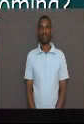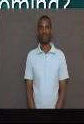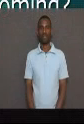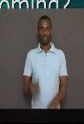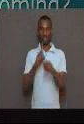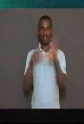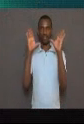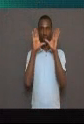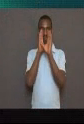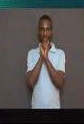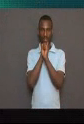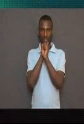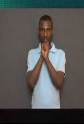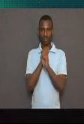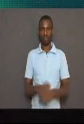Time's up.